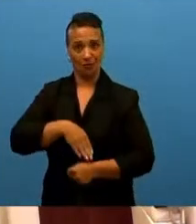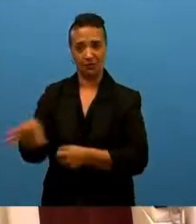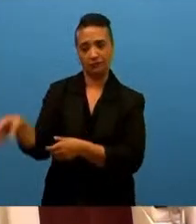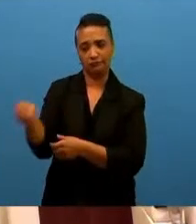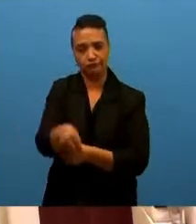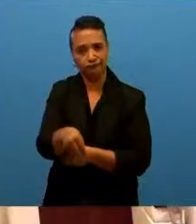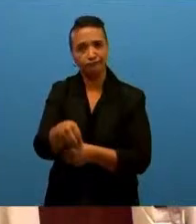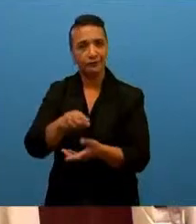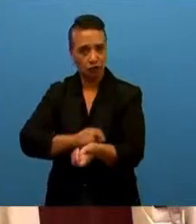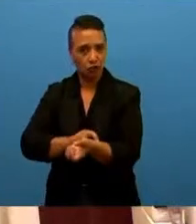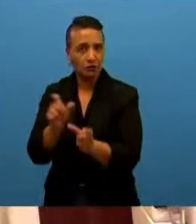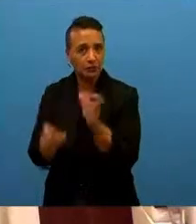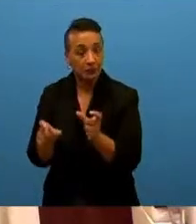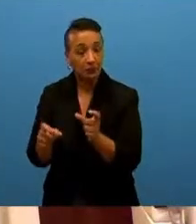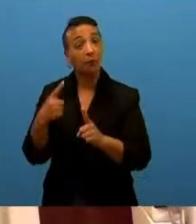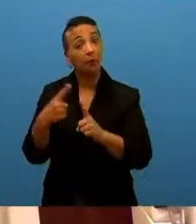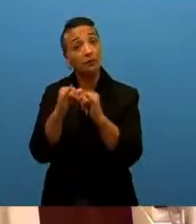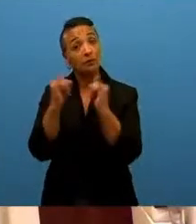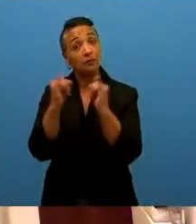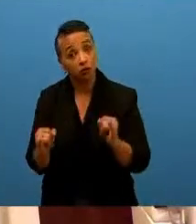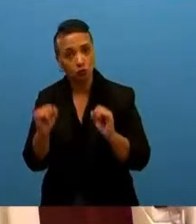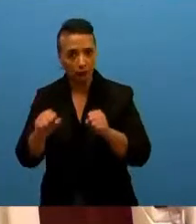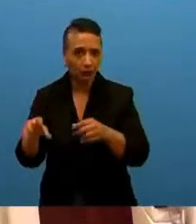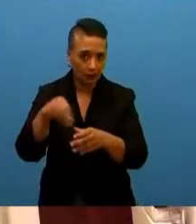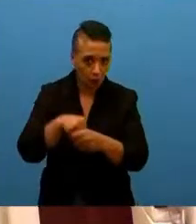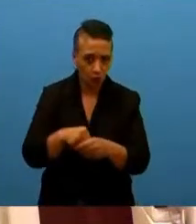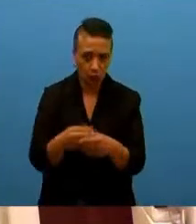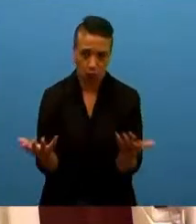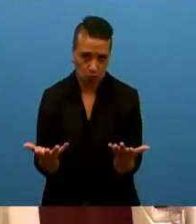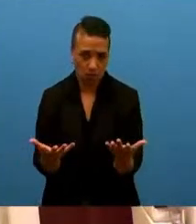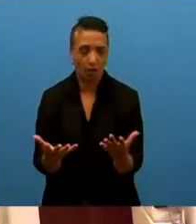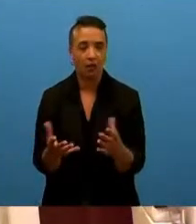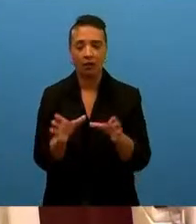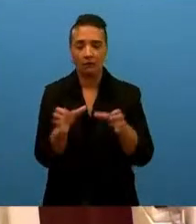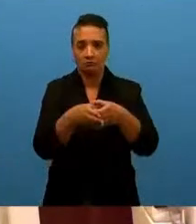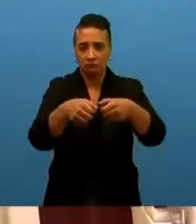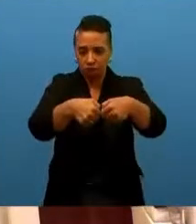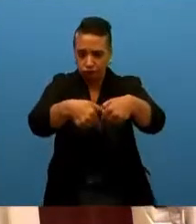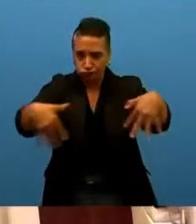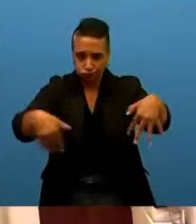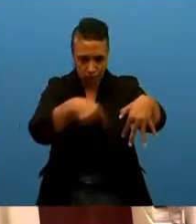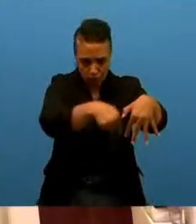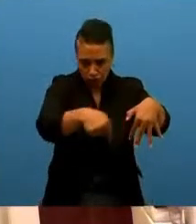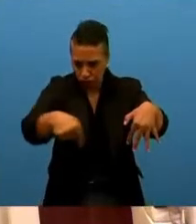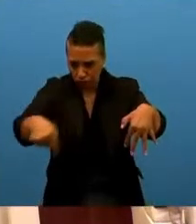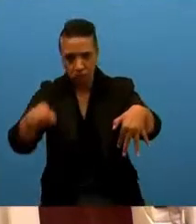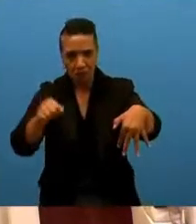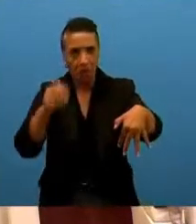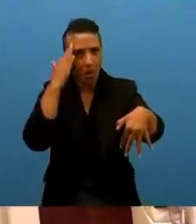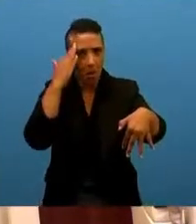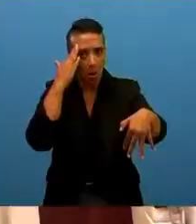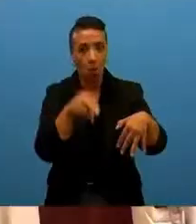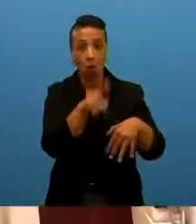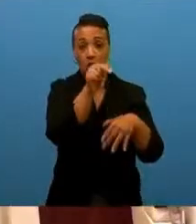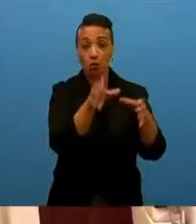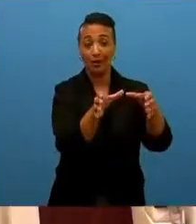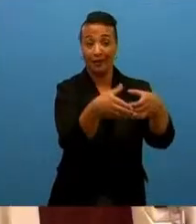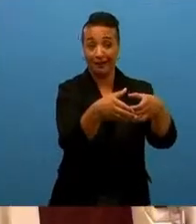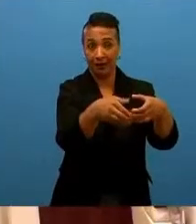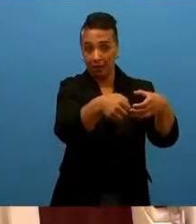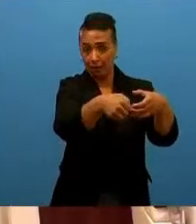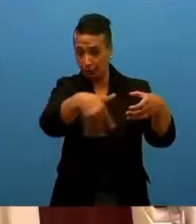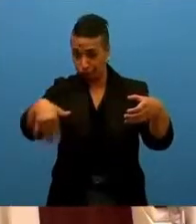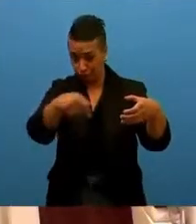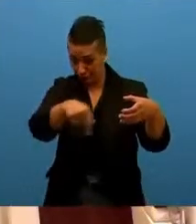and institutions in meetings of subsidiary bodies beyond the UN Permanent Forum on Indigenous